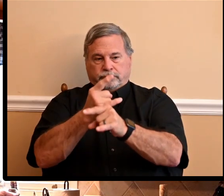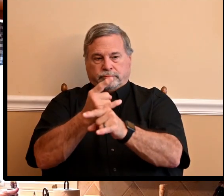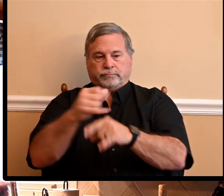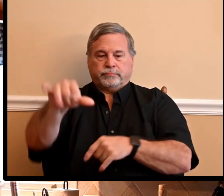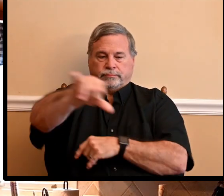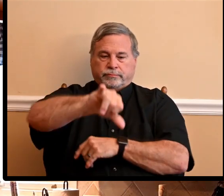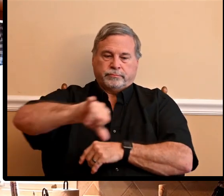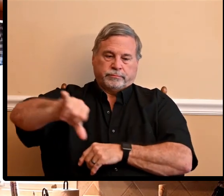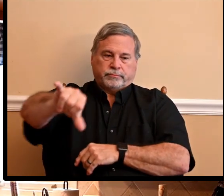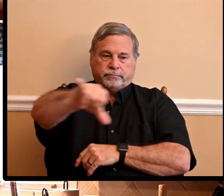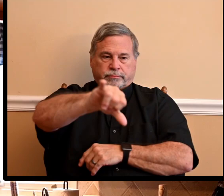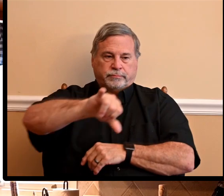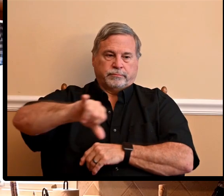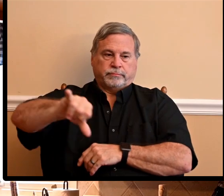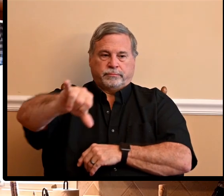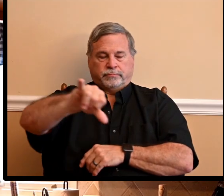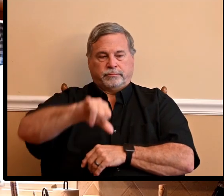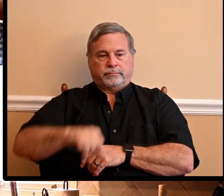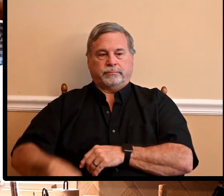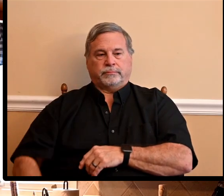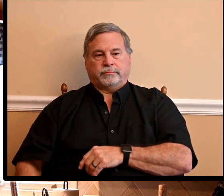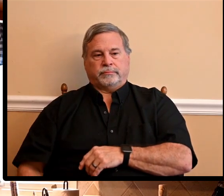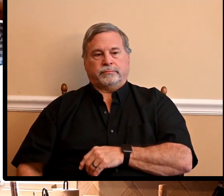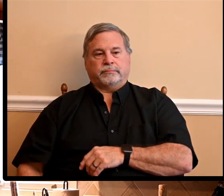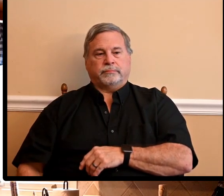A little more kirschwasser on the top.